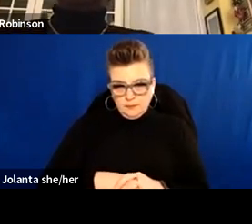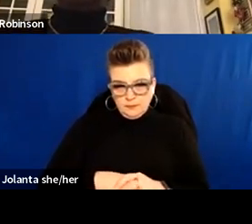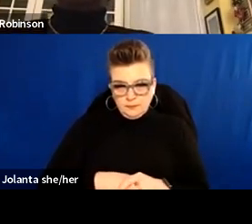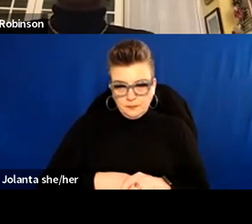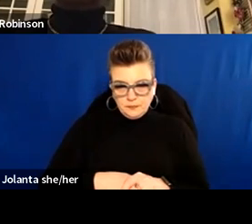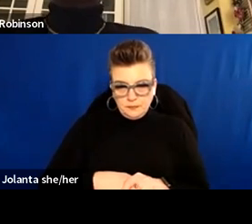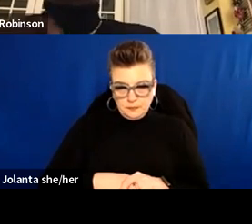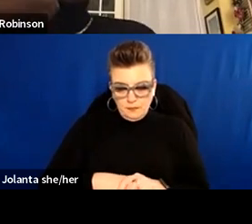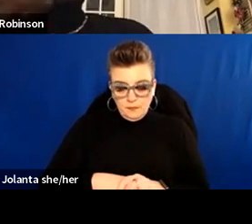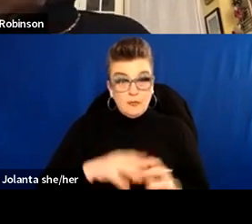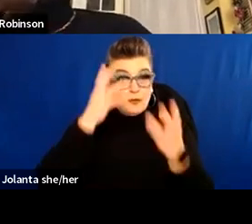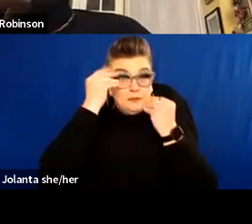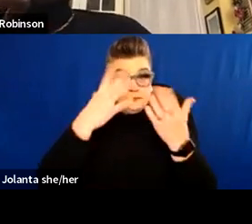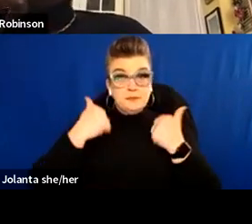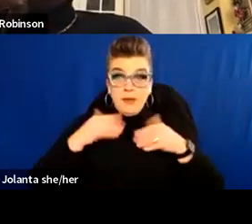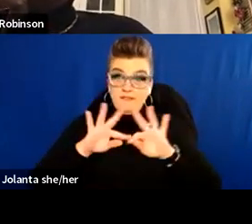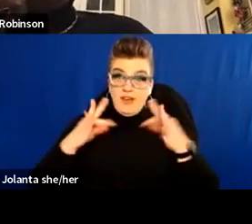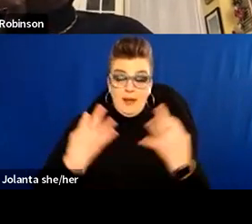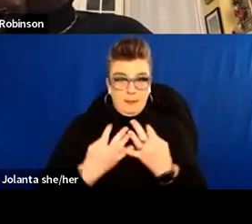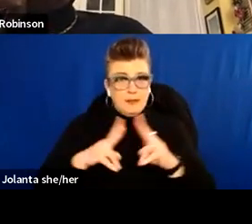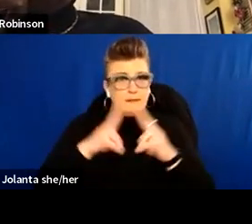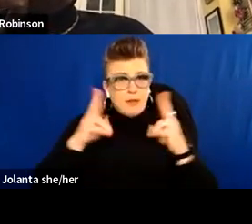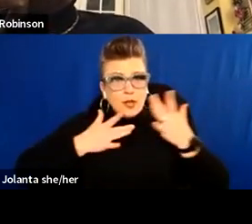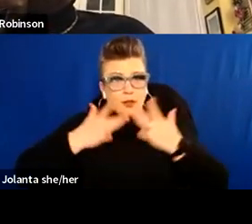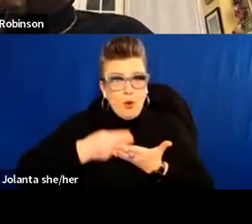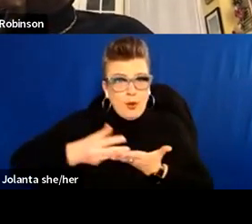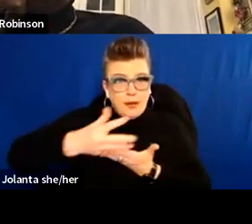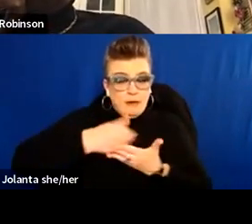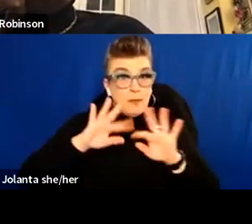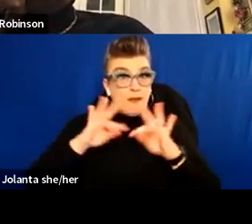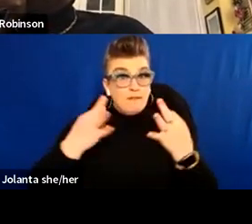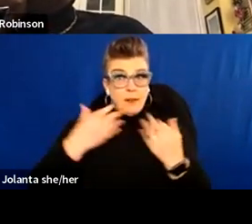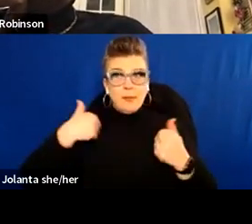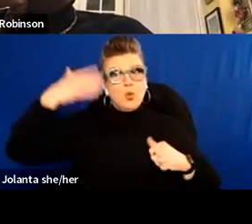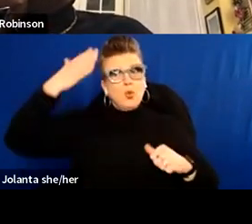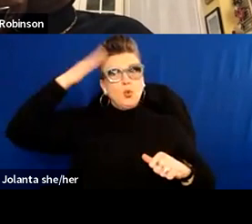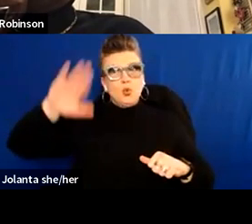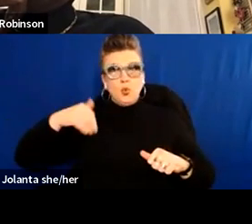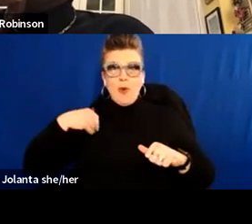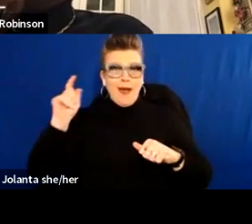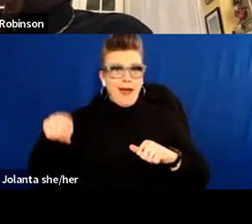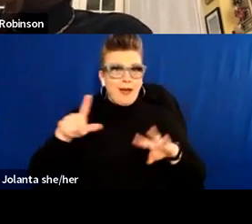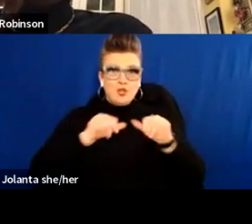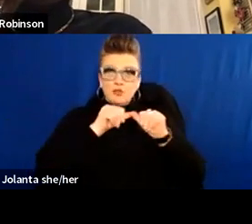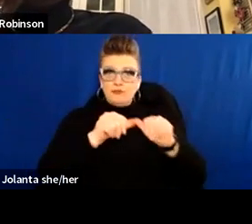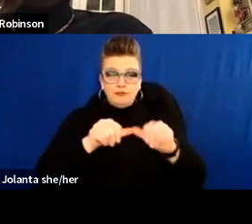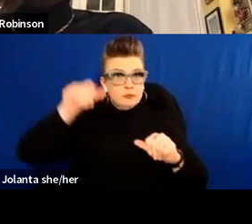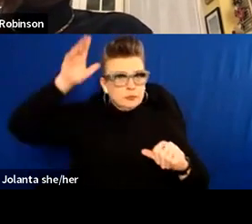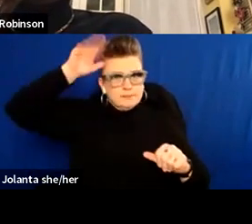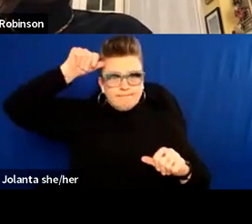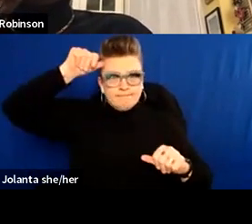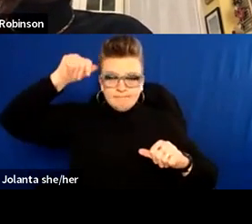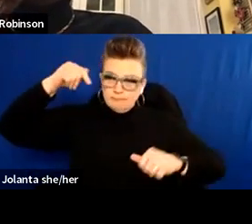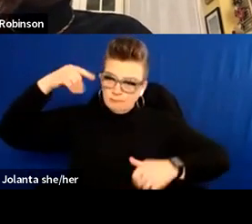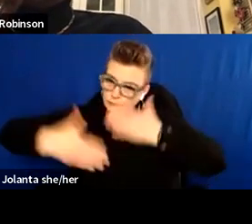i come from a very low-income family and i knew that i needed to be very persistent in order to achieve my